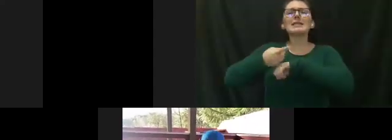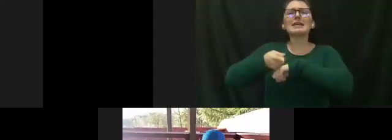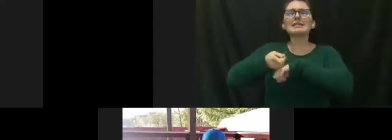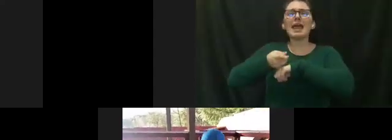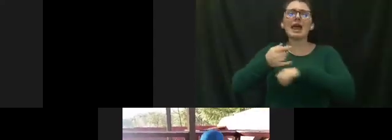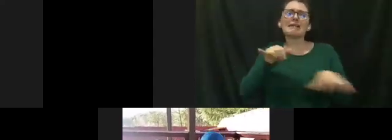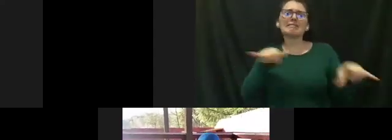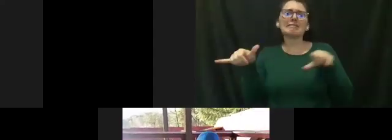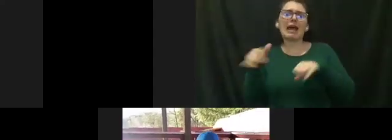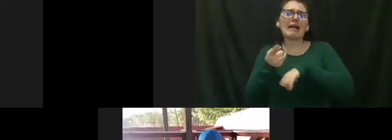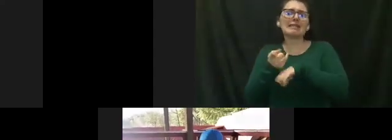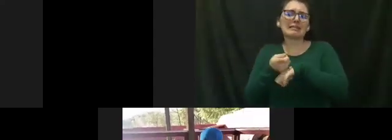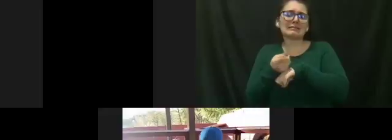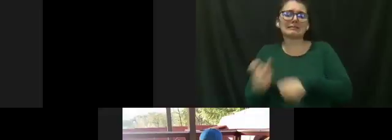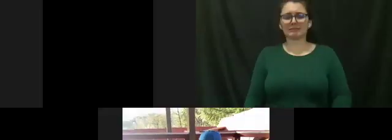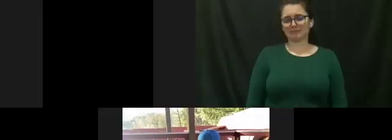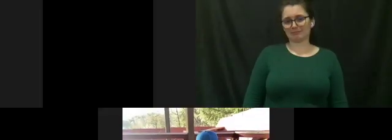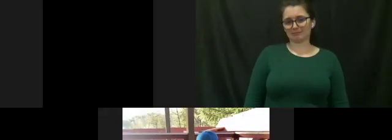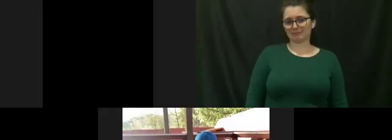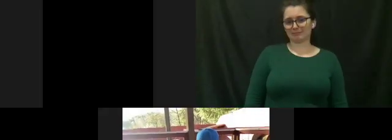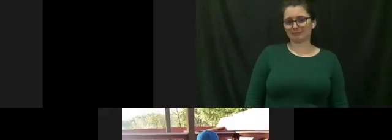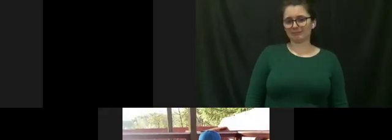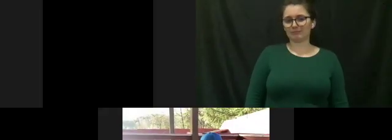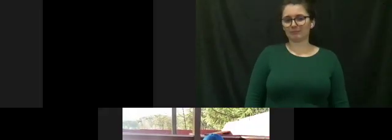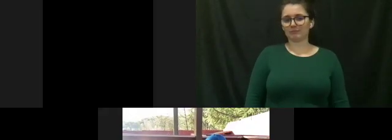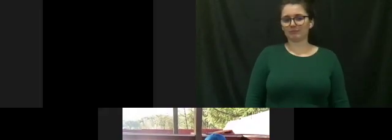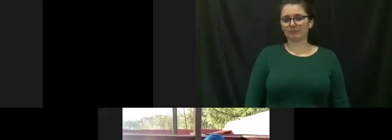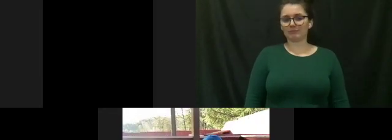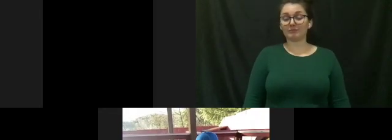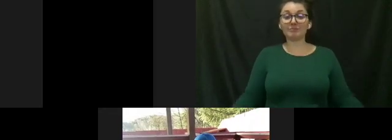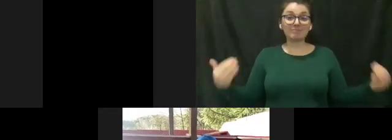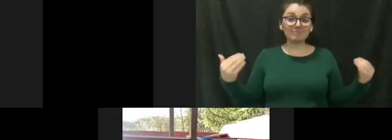This? All right, so let's get in.